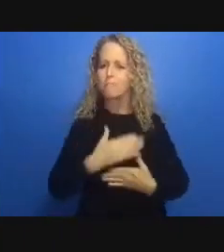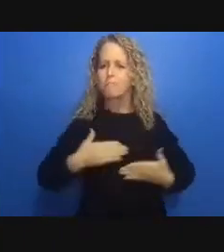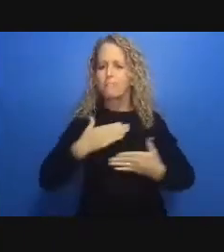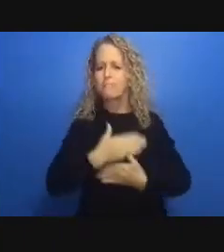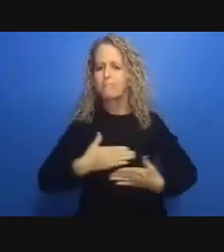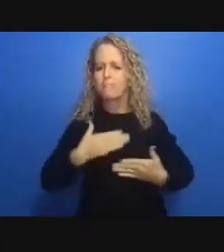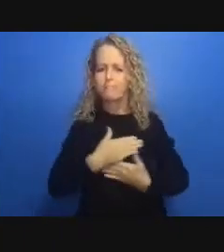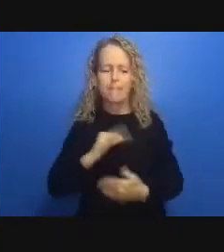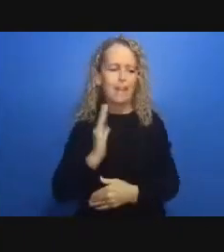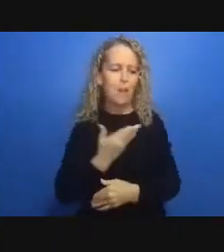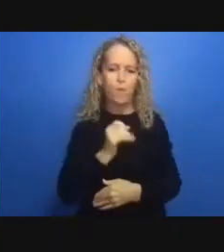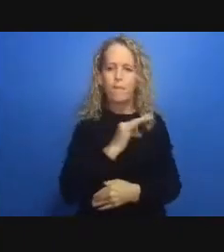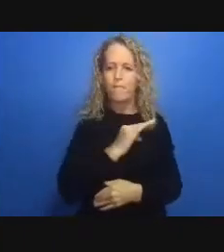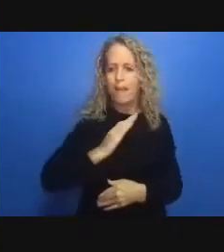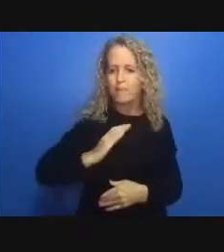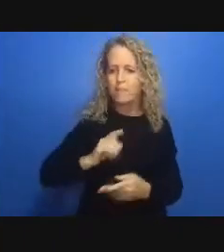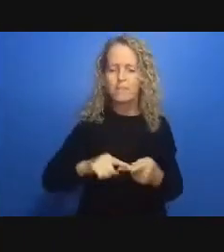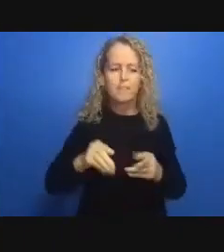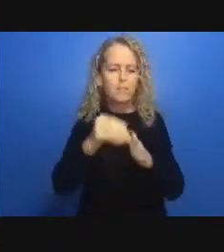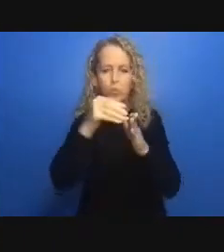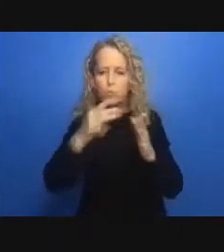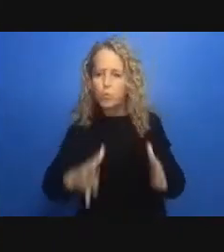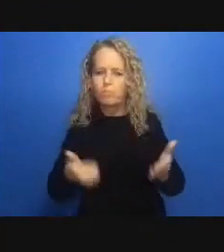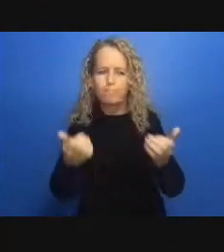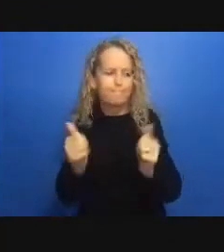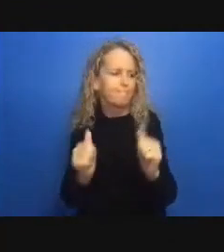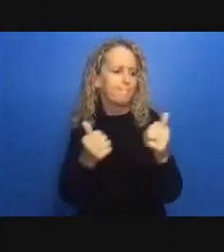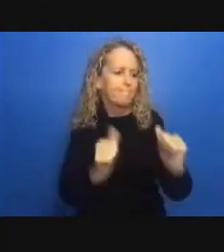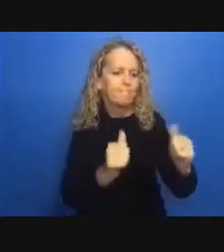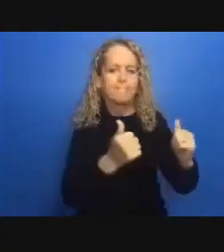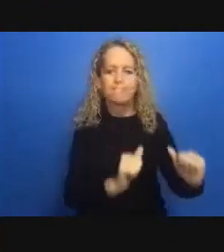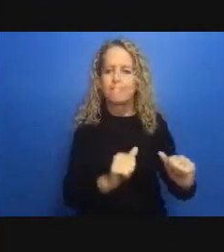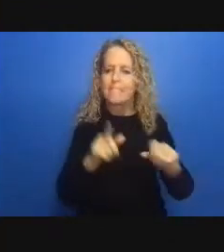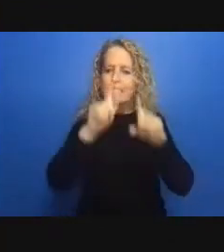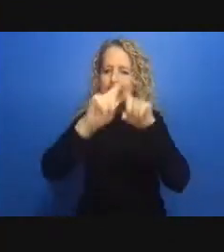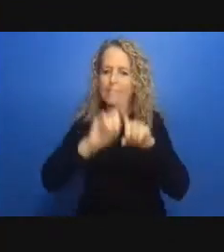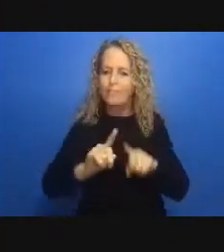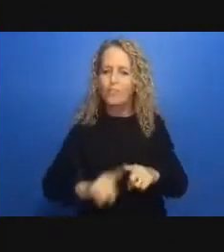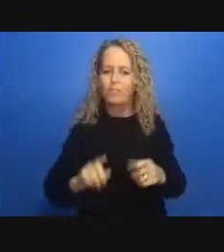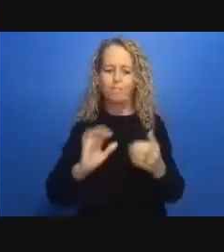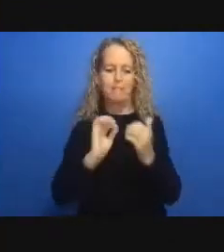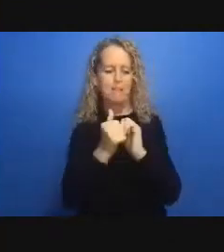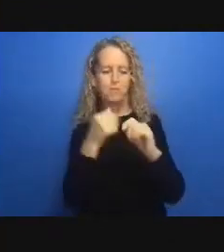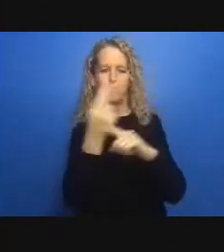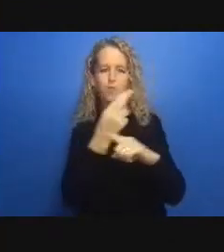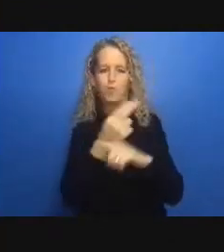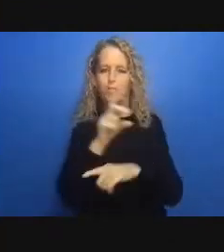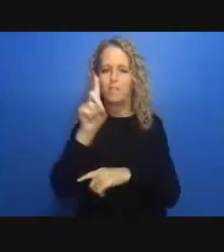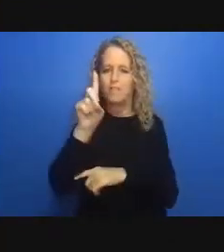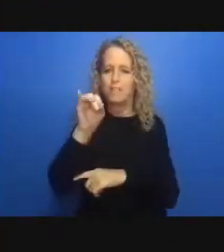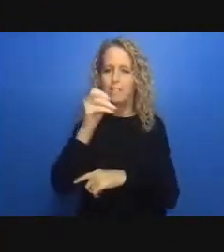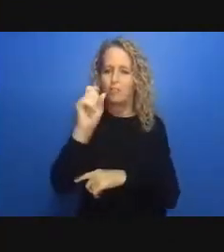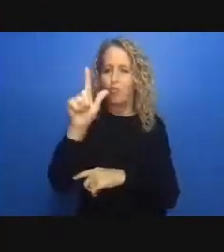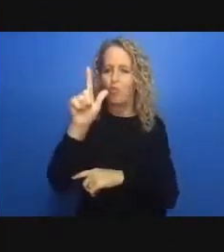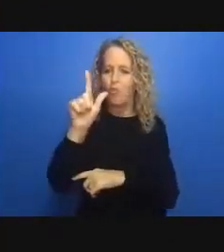have just jumped right on board to try different ways to use digital technologies and train their students in digital